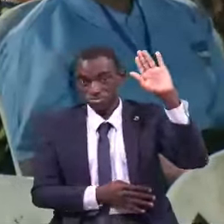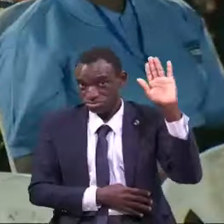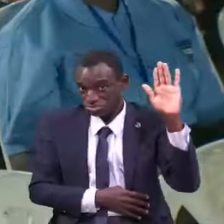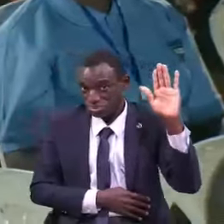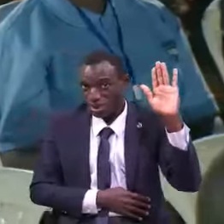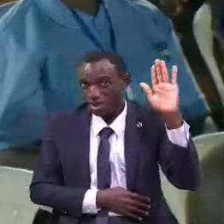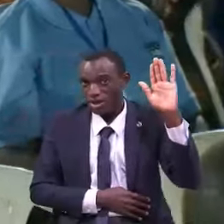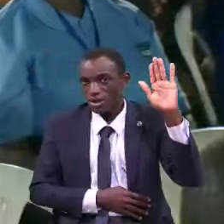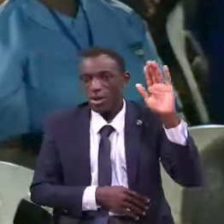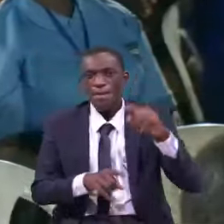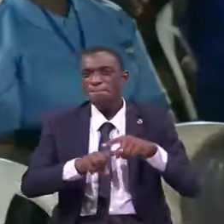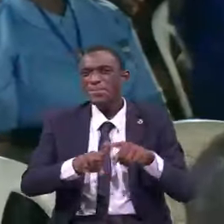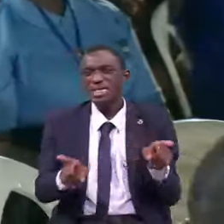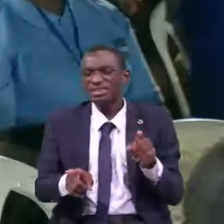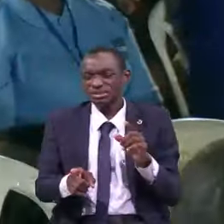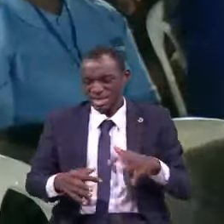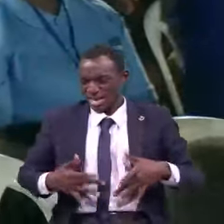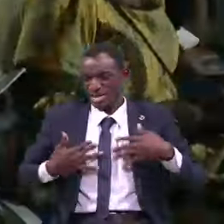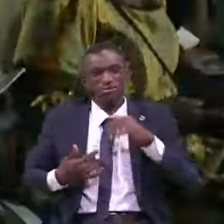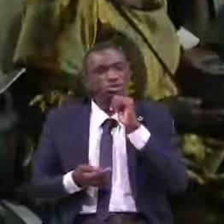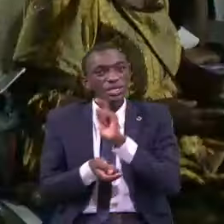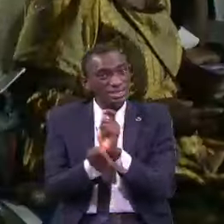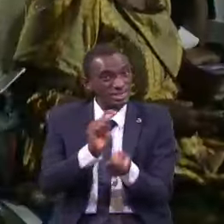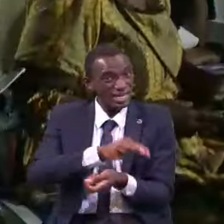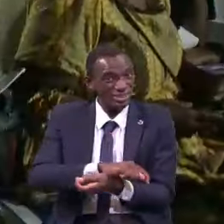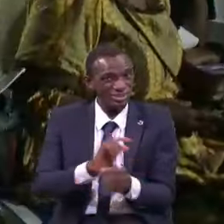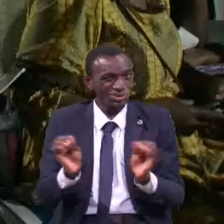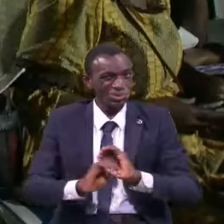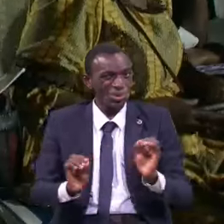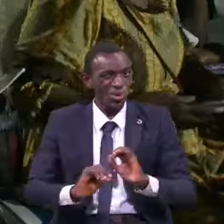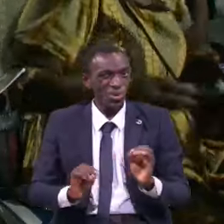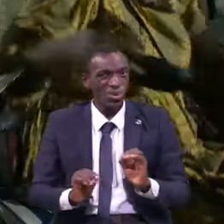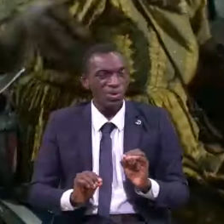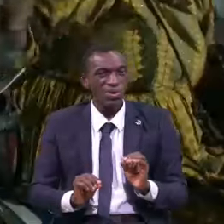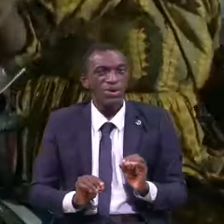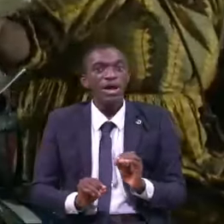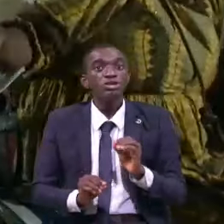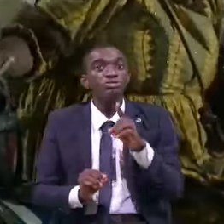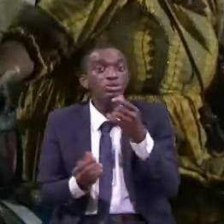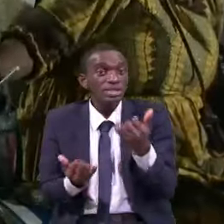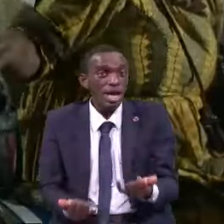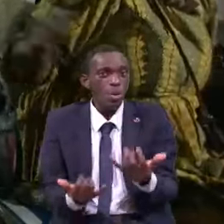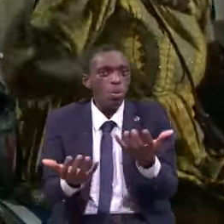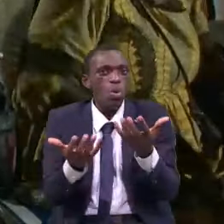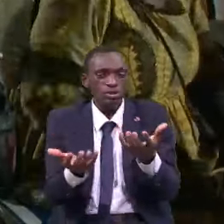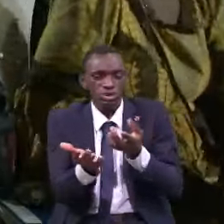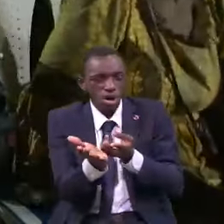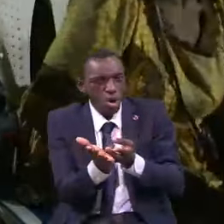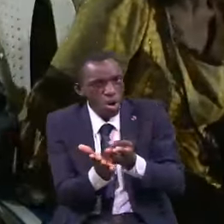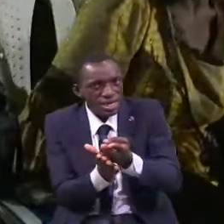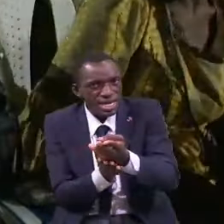but your life did not change, you now want to do it sincerely, wholeheartedly.